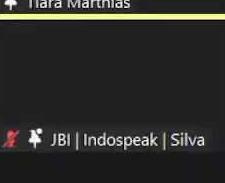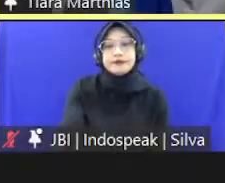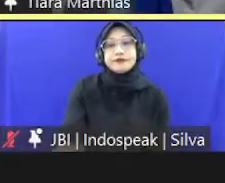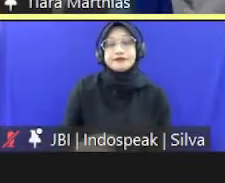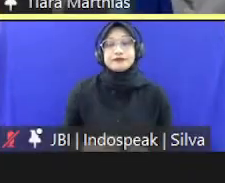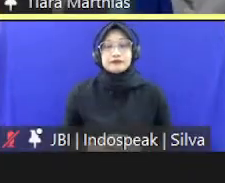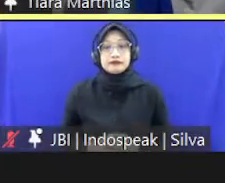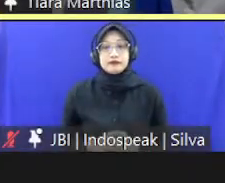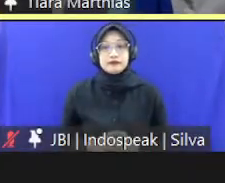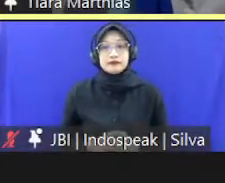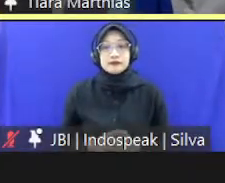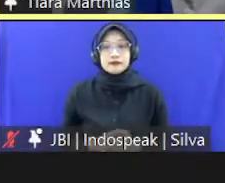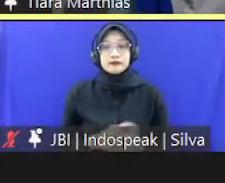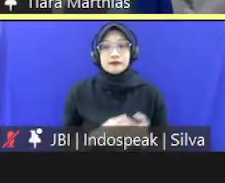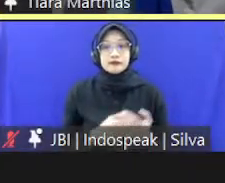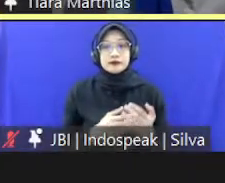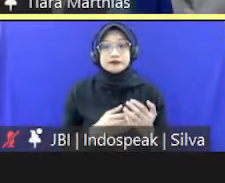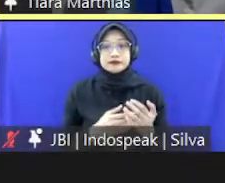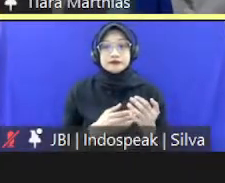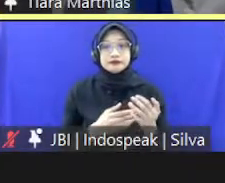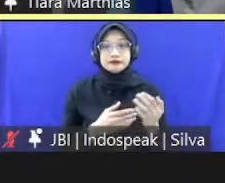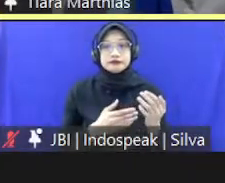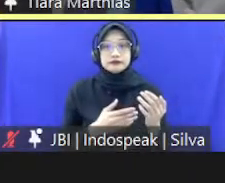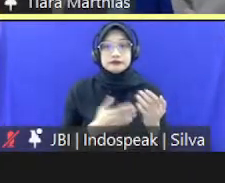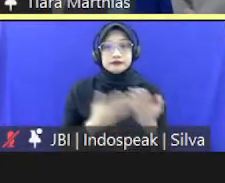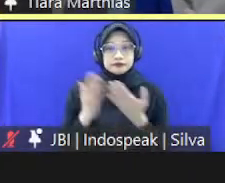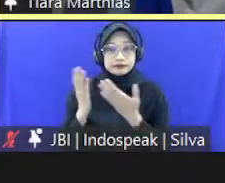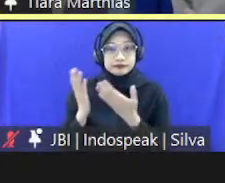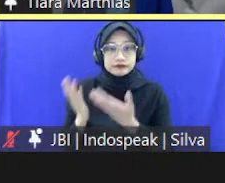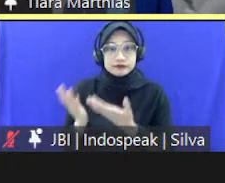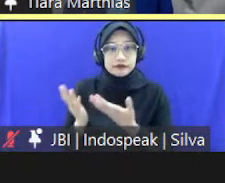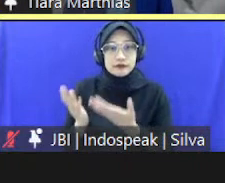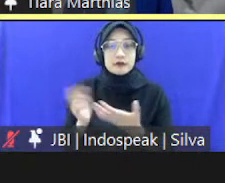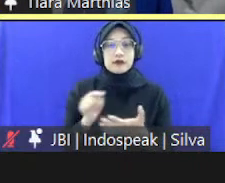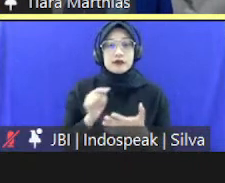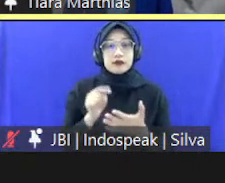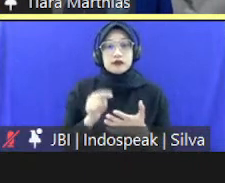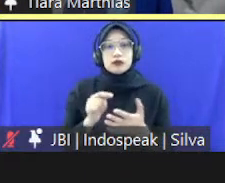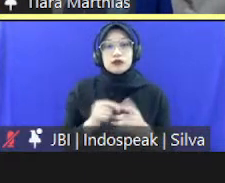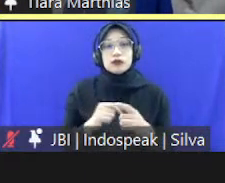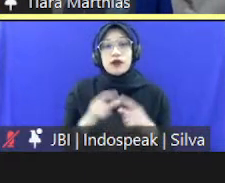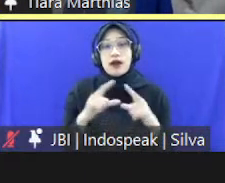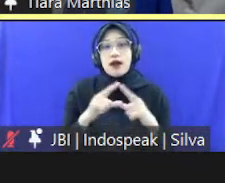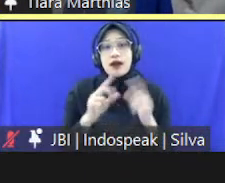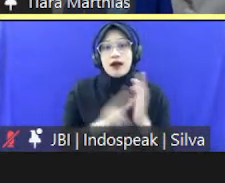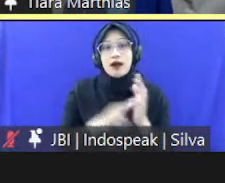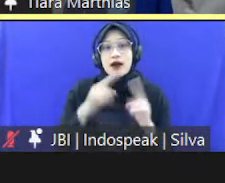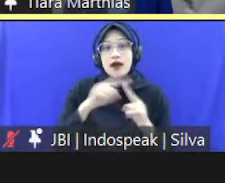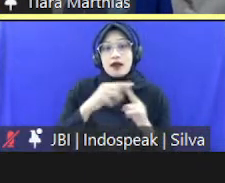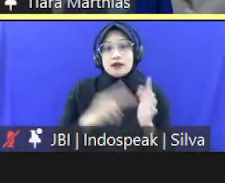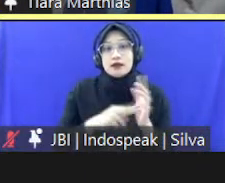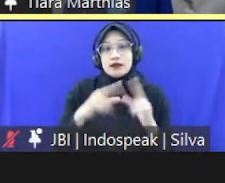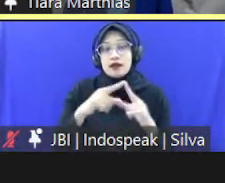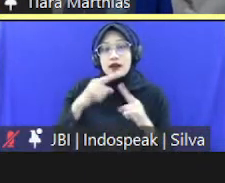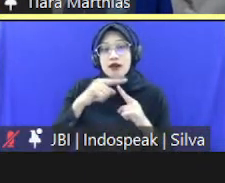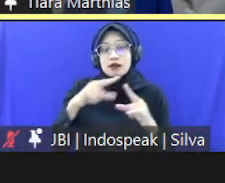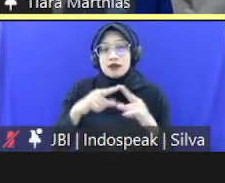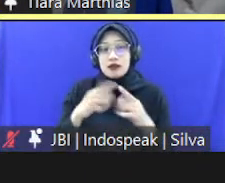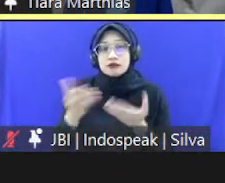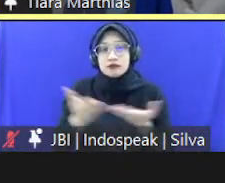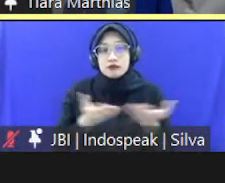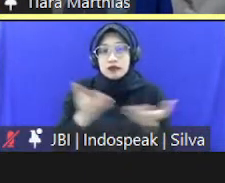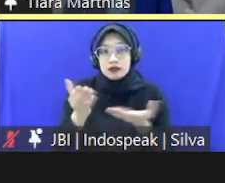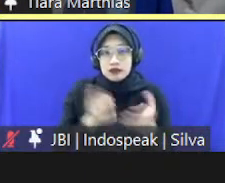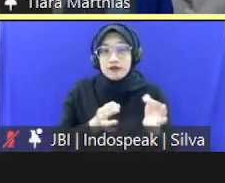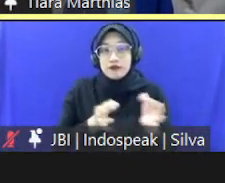the dip in the terms of coverage of the antenatal care and facility delivery has never